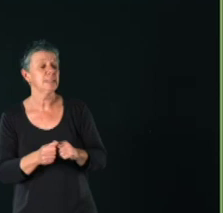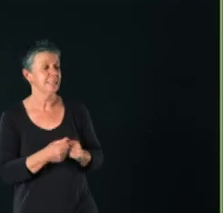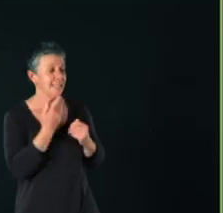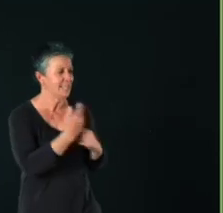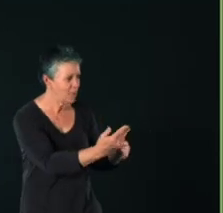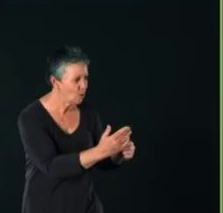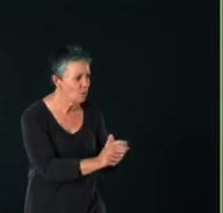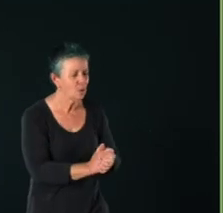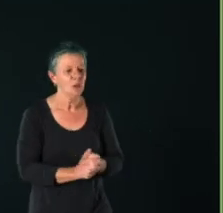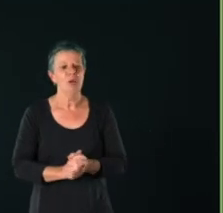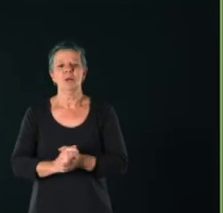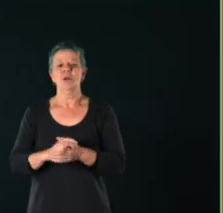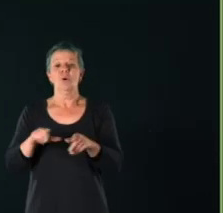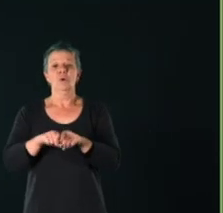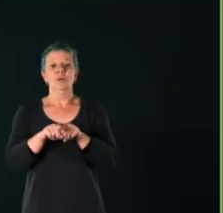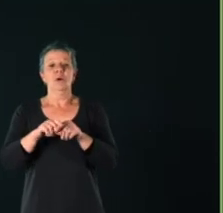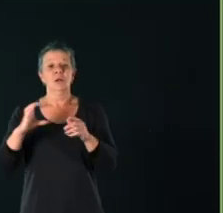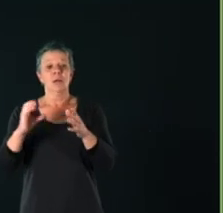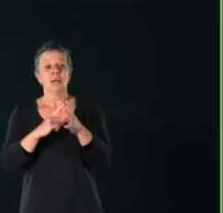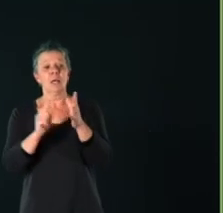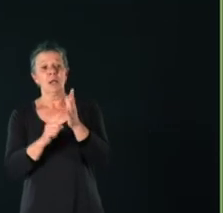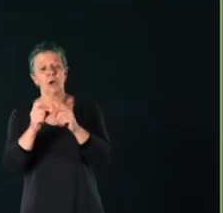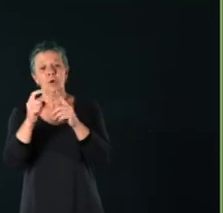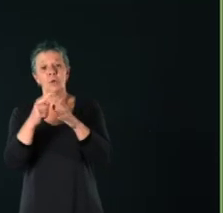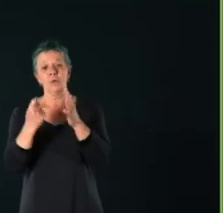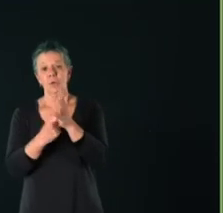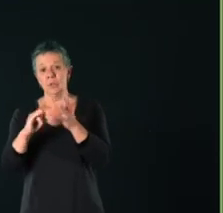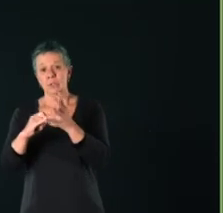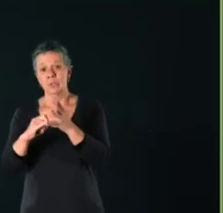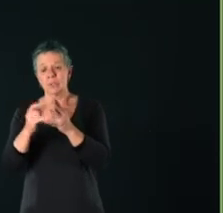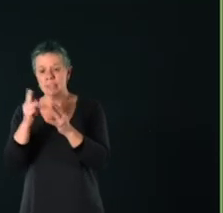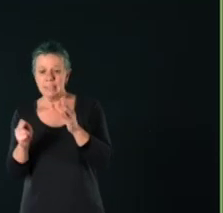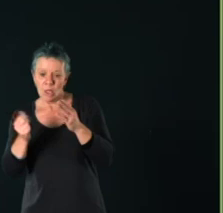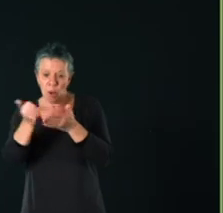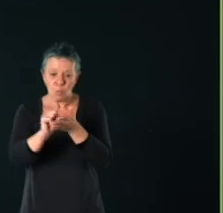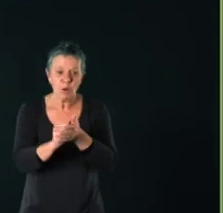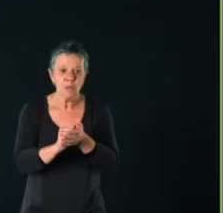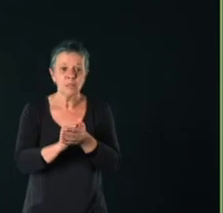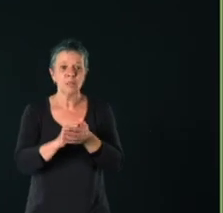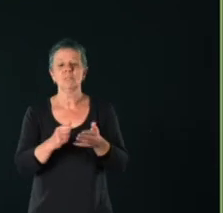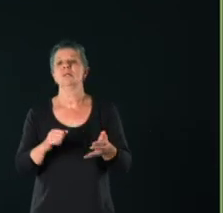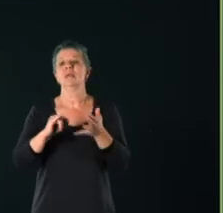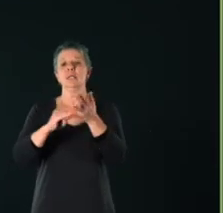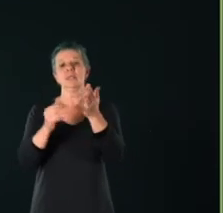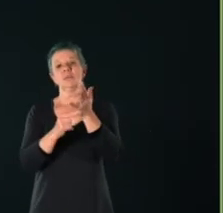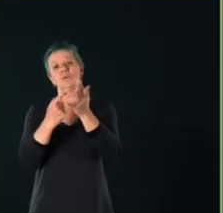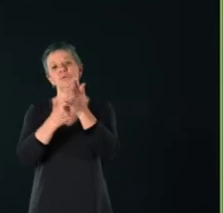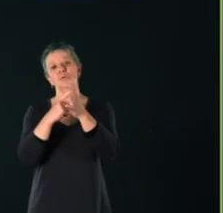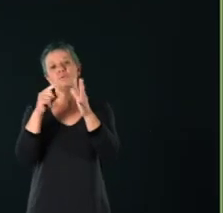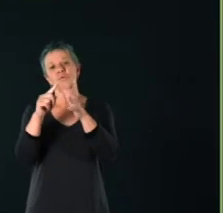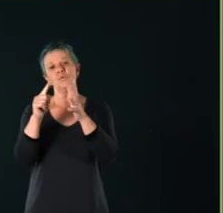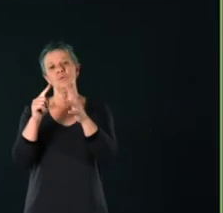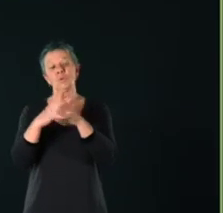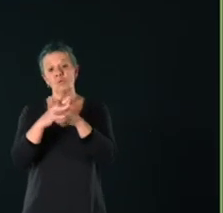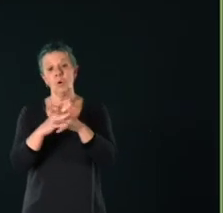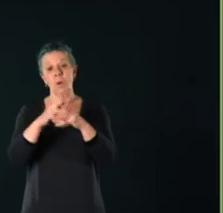Design and Print, who put up who printed all the straw poll ballot forms and also the posters around town. Please remember